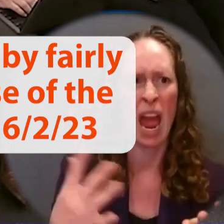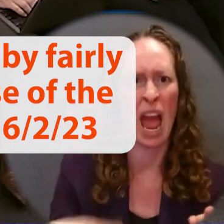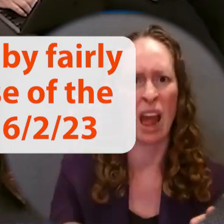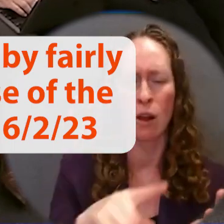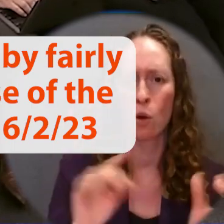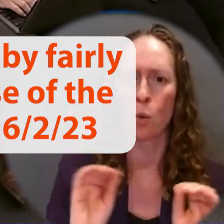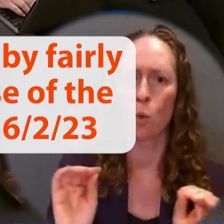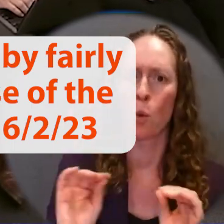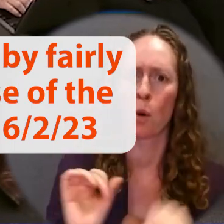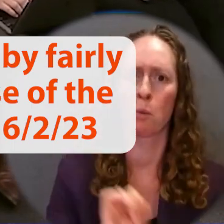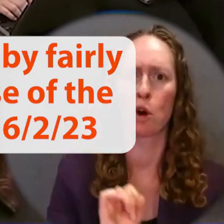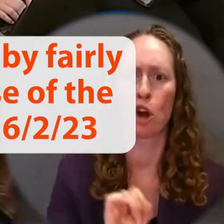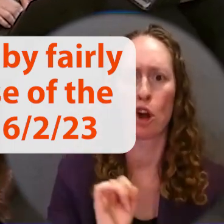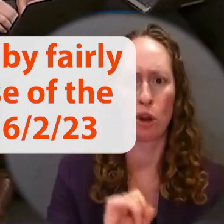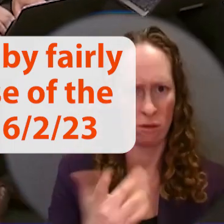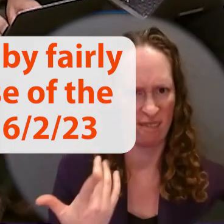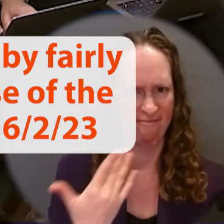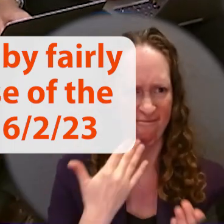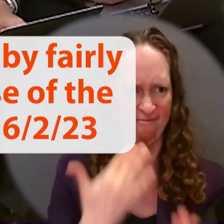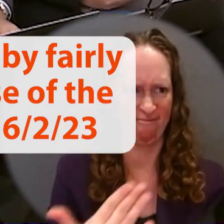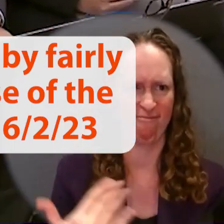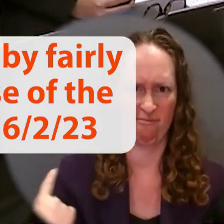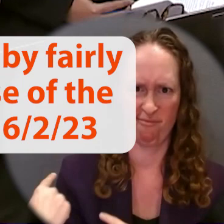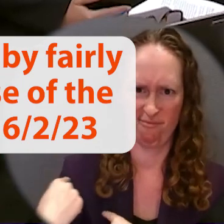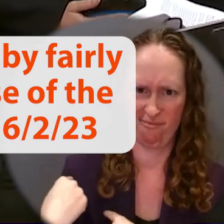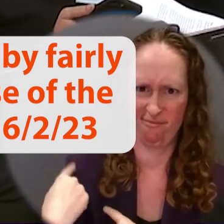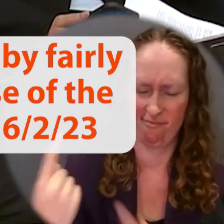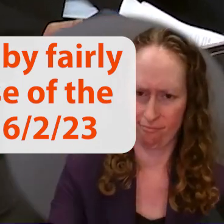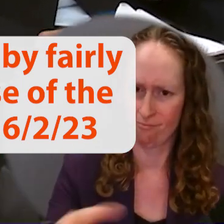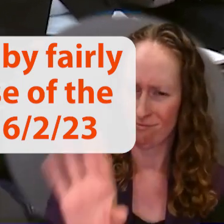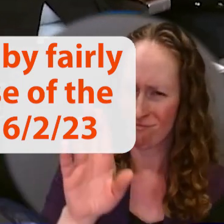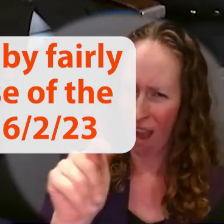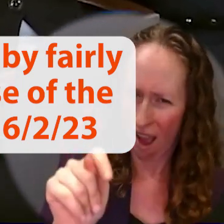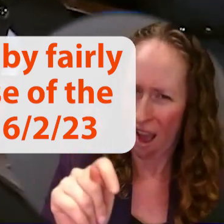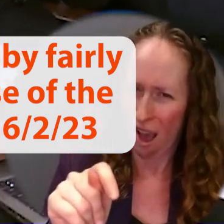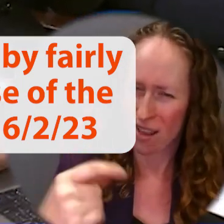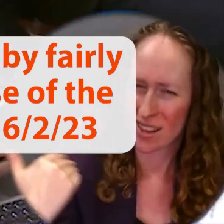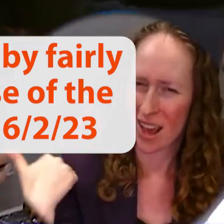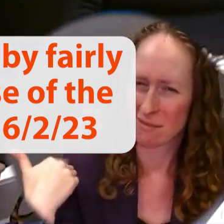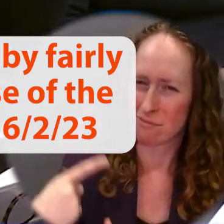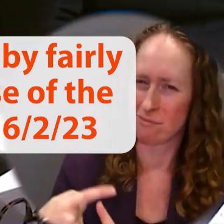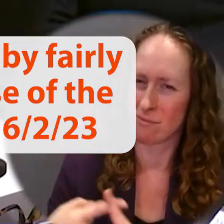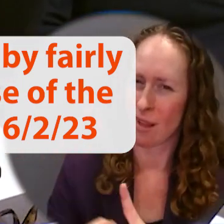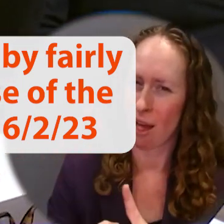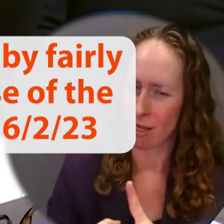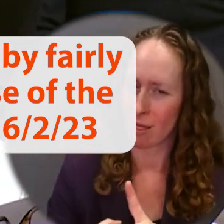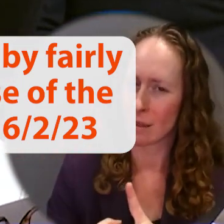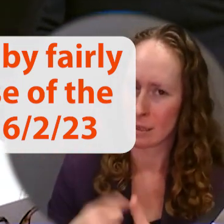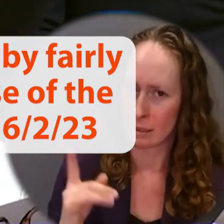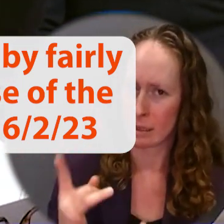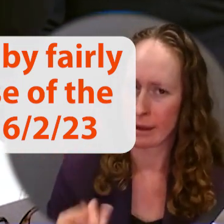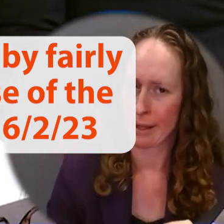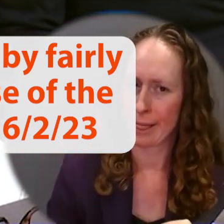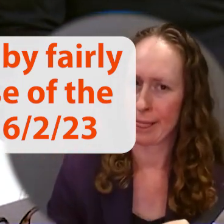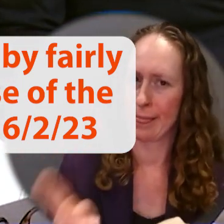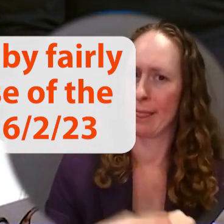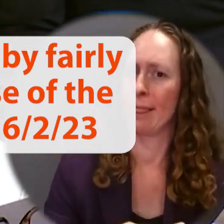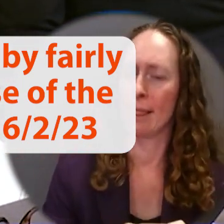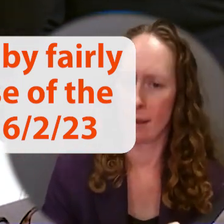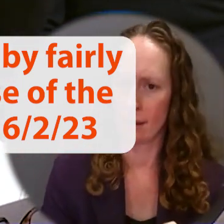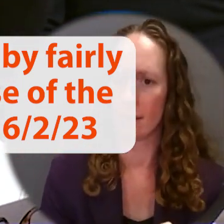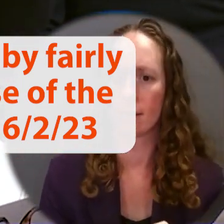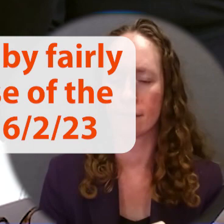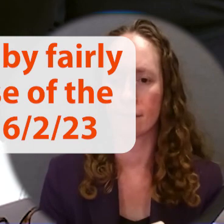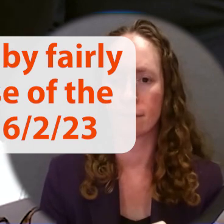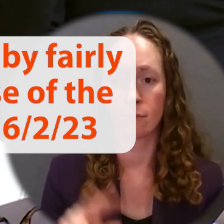4% for such a long time. But unemployment did jump last month by a fairly surprising margin from 3.4%